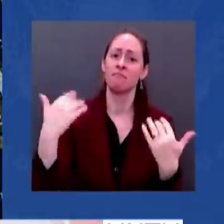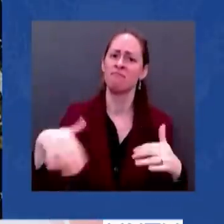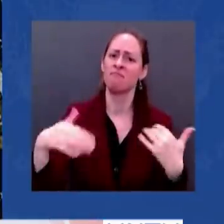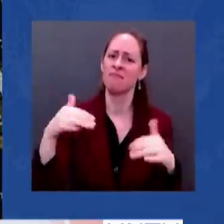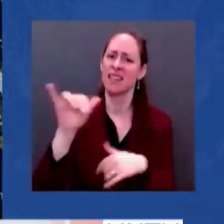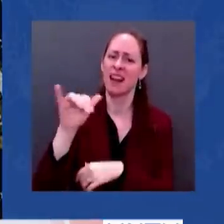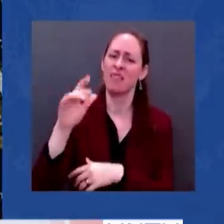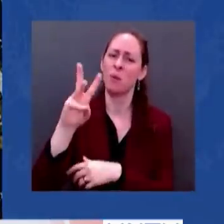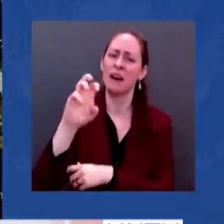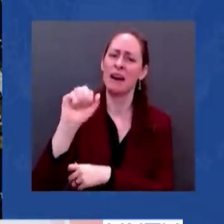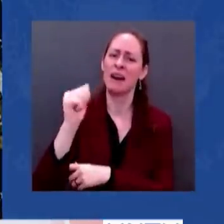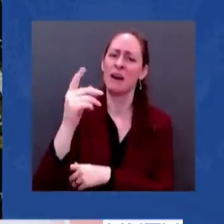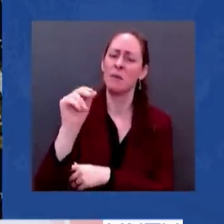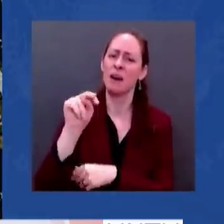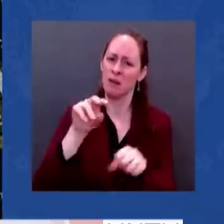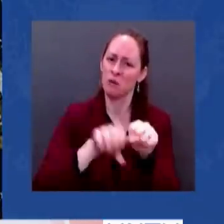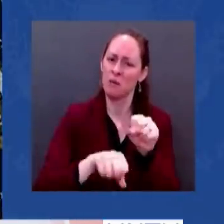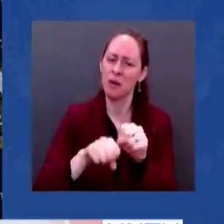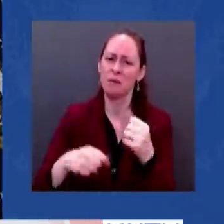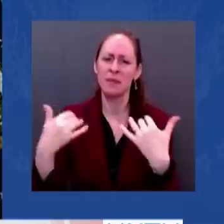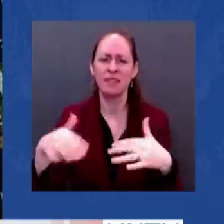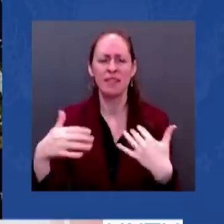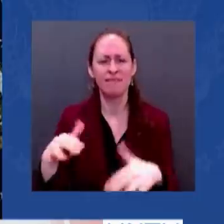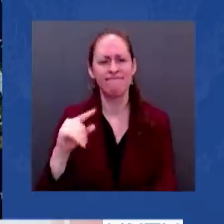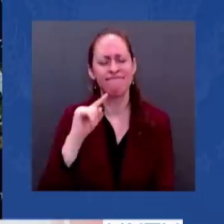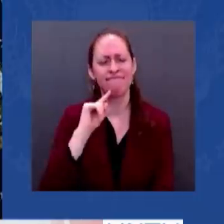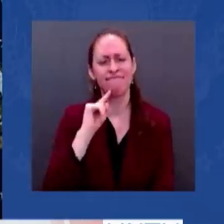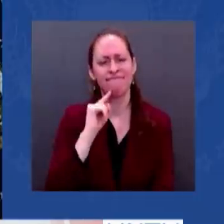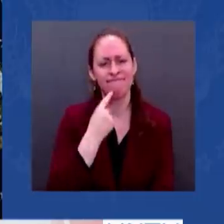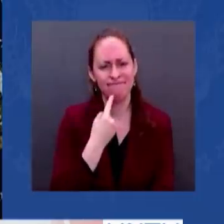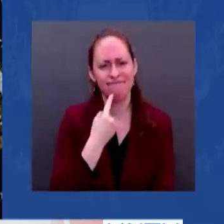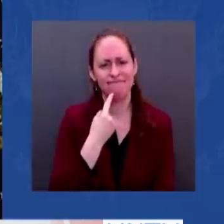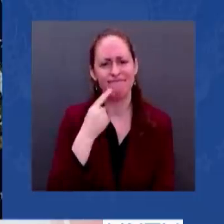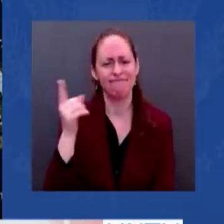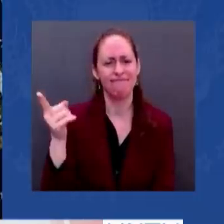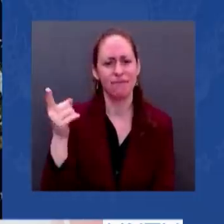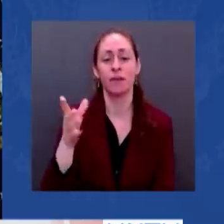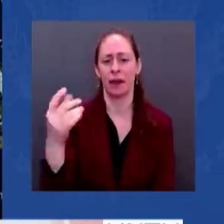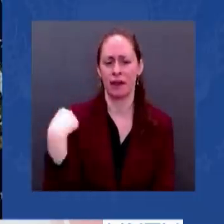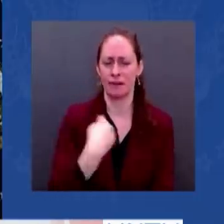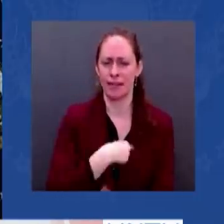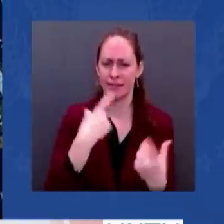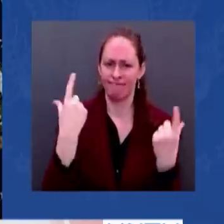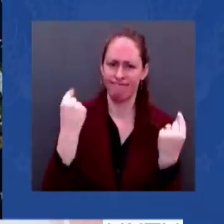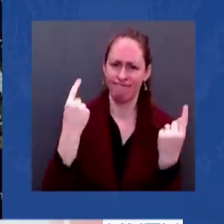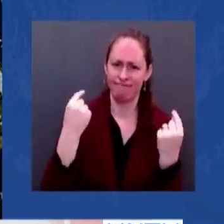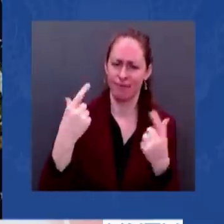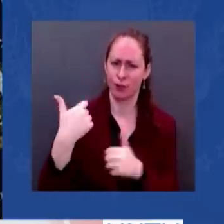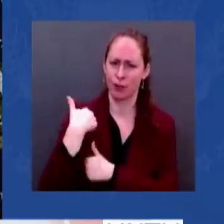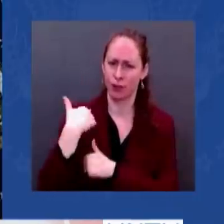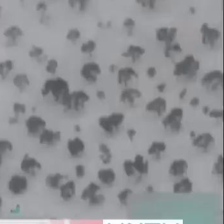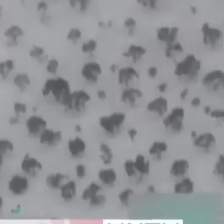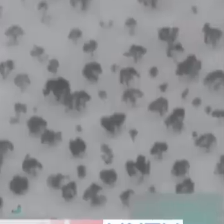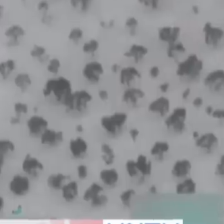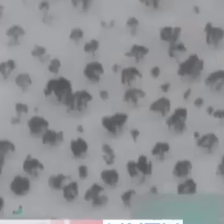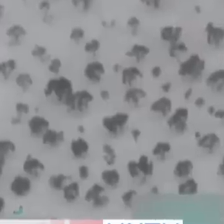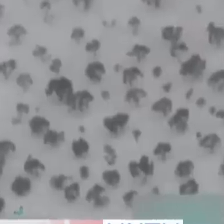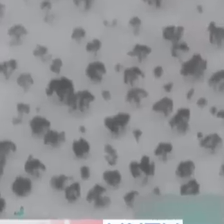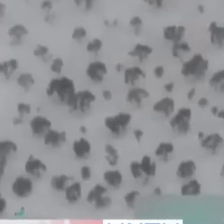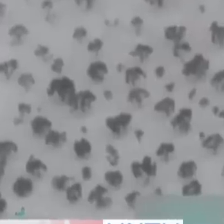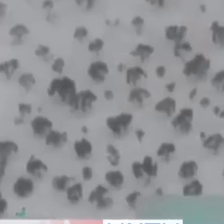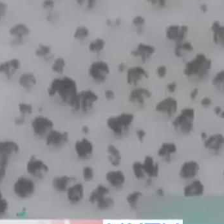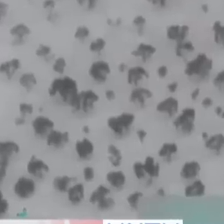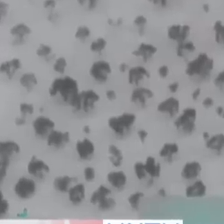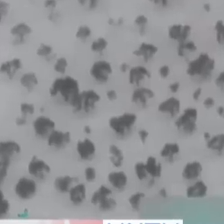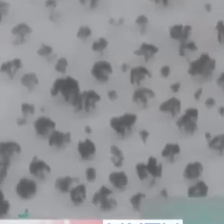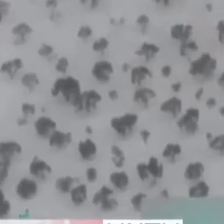and precision, and I directed the Department of Defense to take every precaution possible to minimize civilian casualties. He